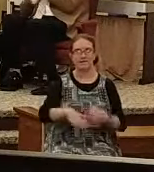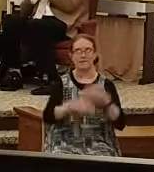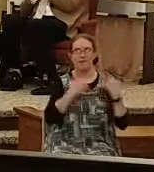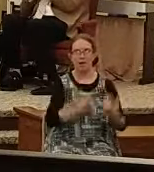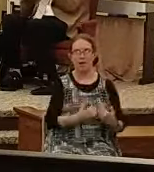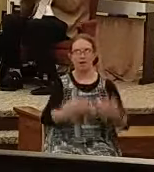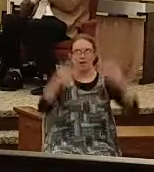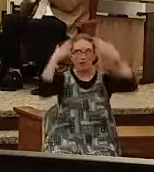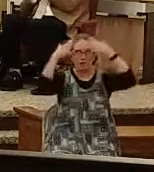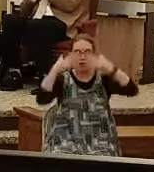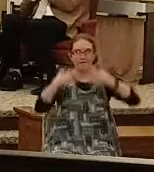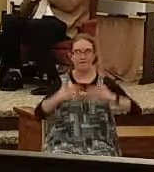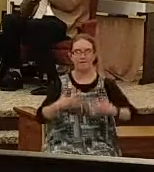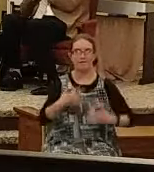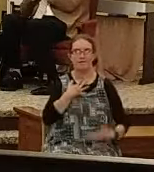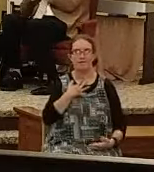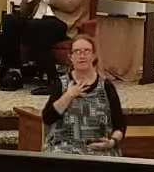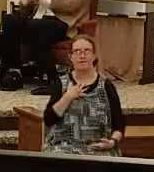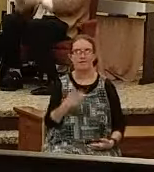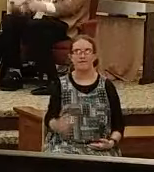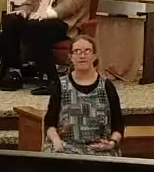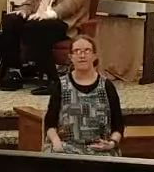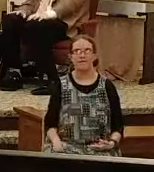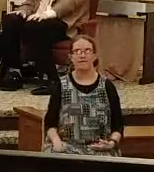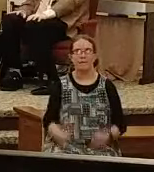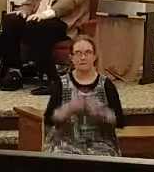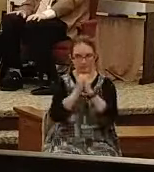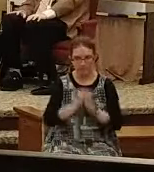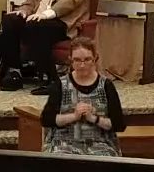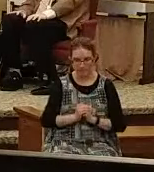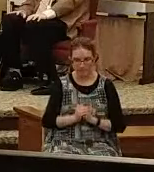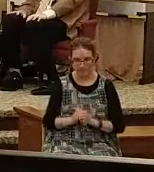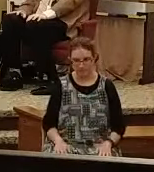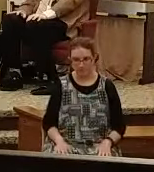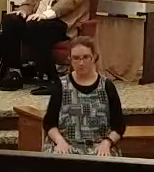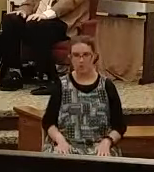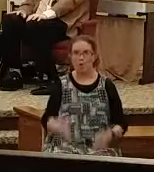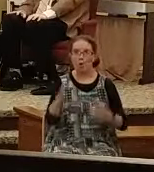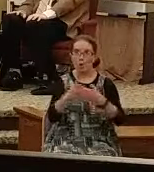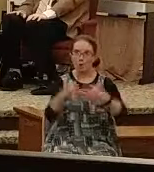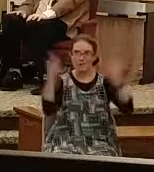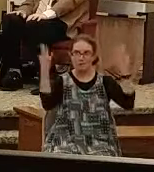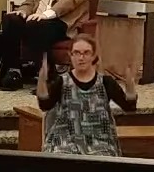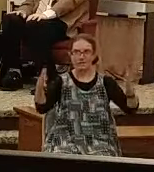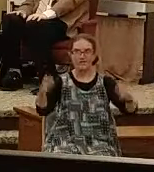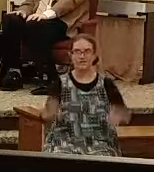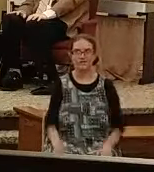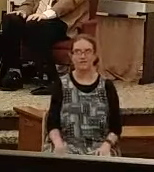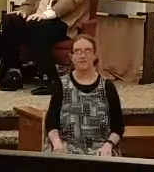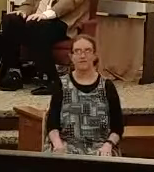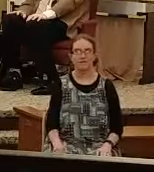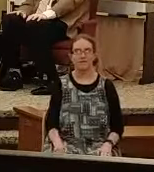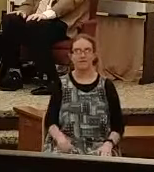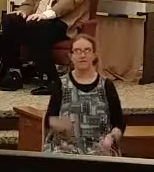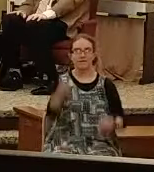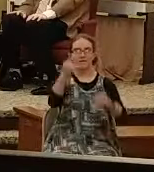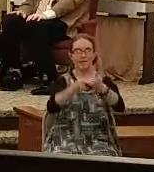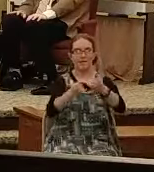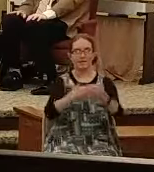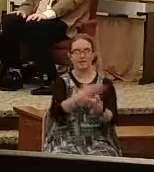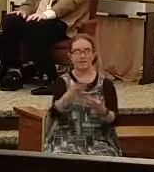It's covering me. Hallelujah. Amen. All right. We're about done. But then the last